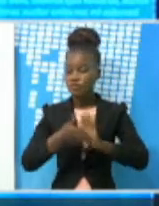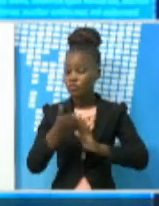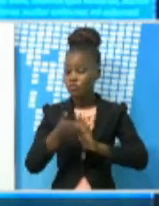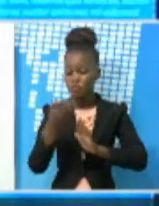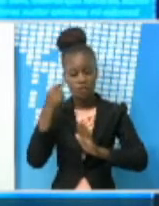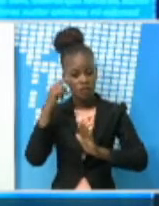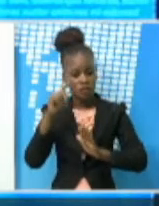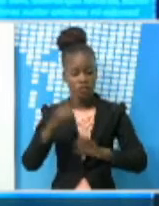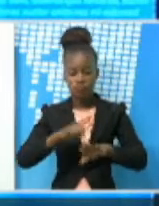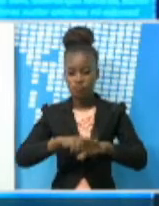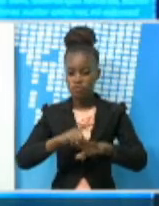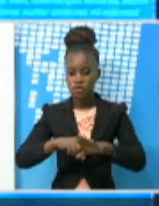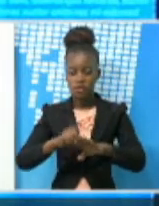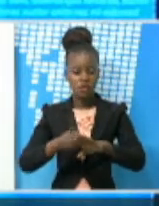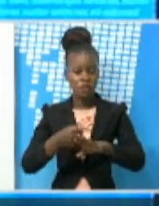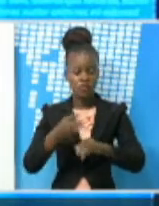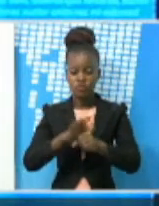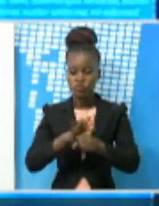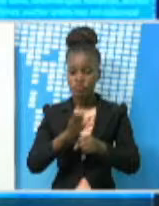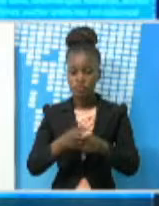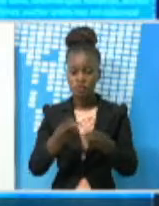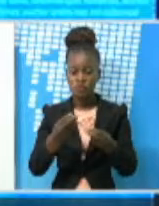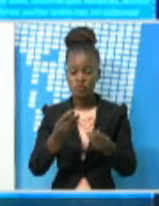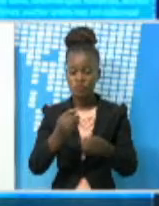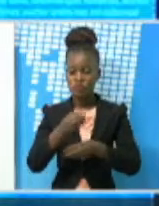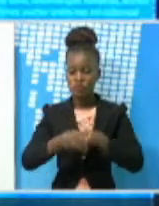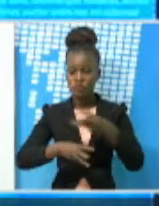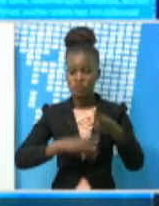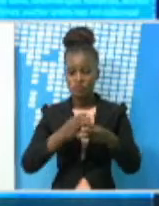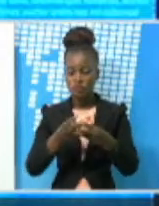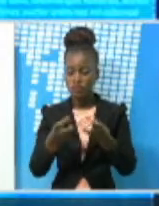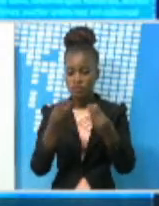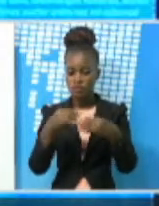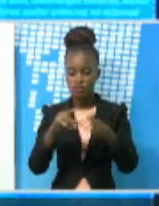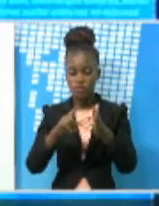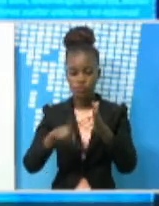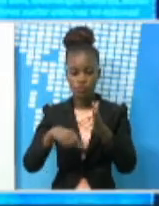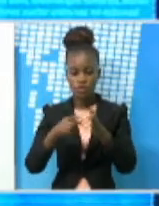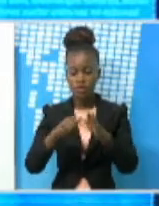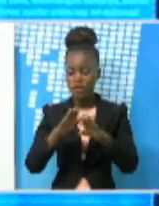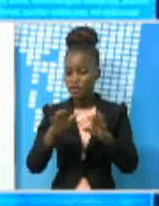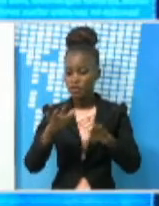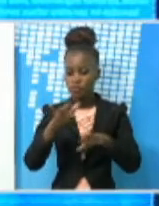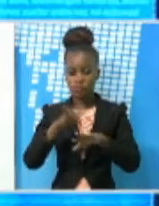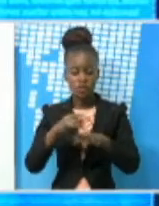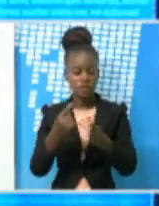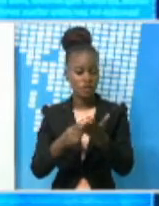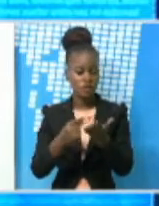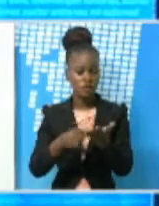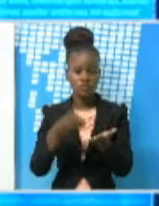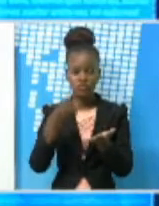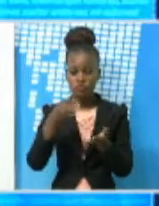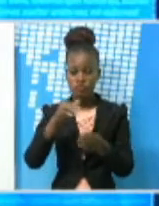and timely when there is a lot of money in the global system to finance climate change that Uganda would tap into.